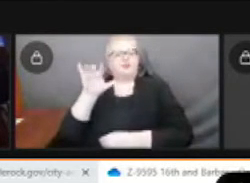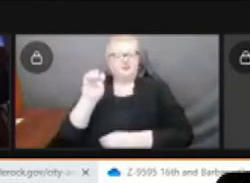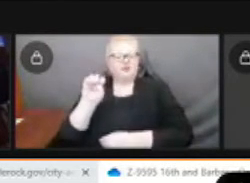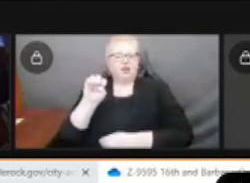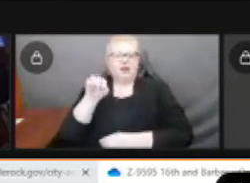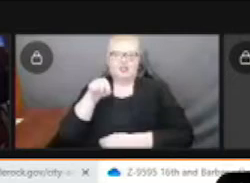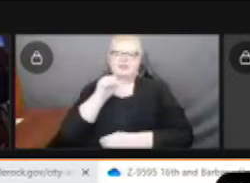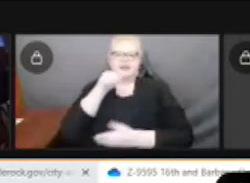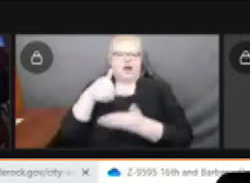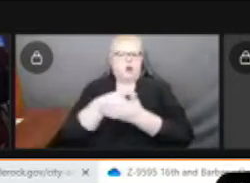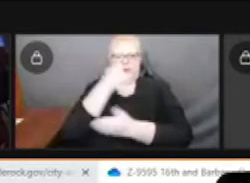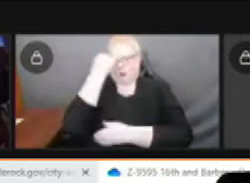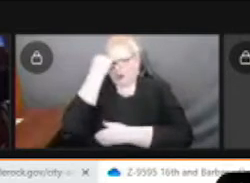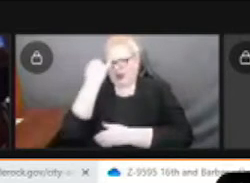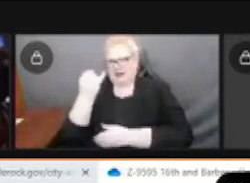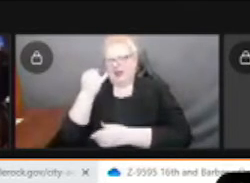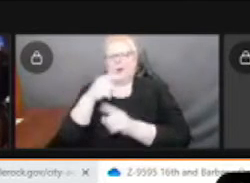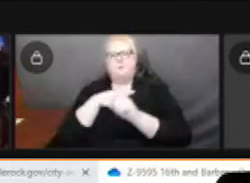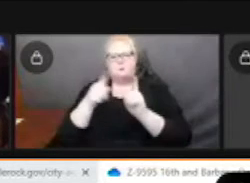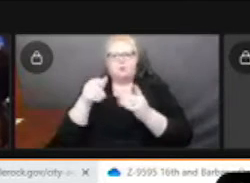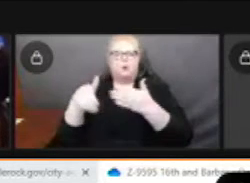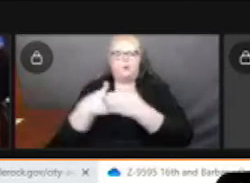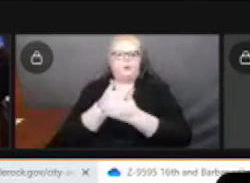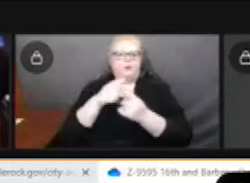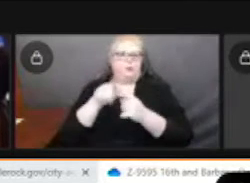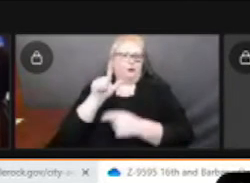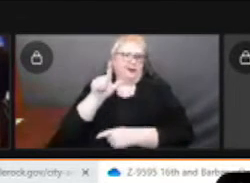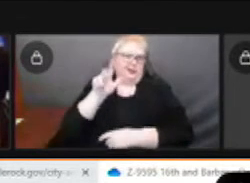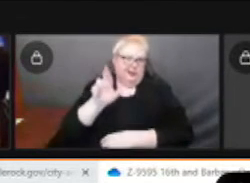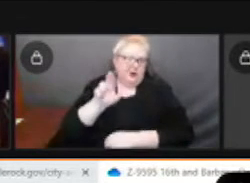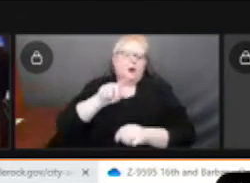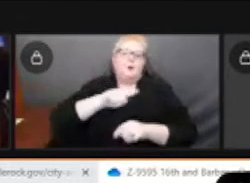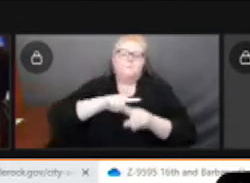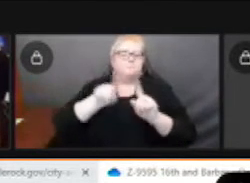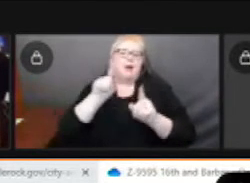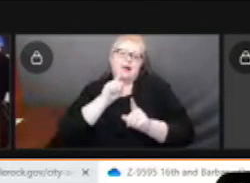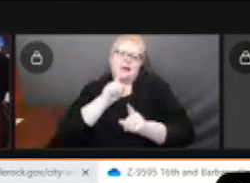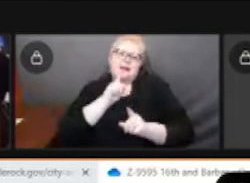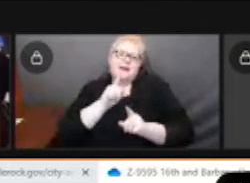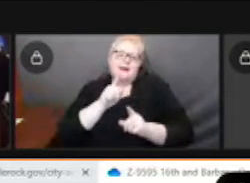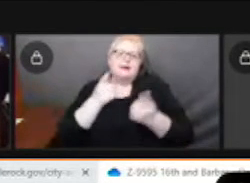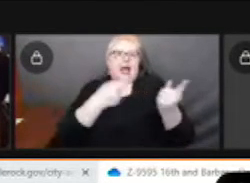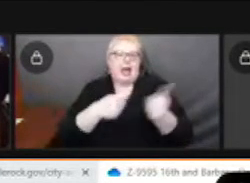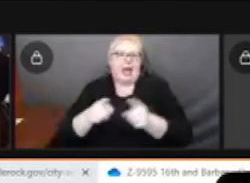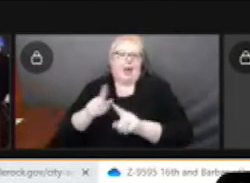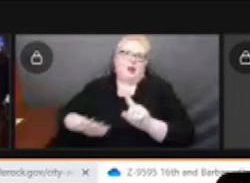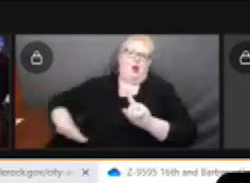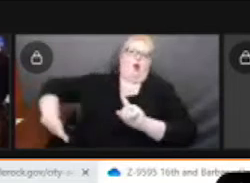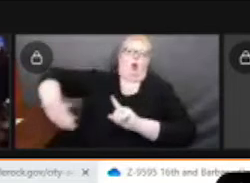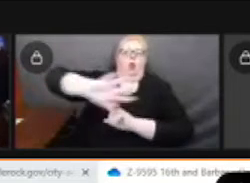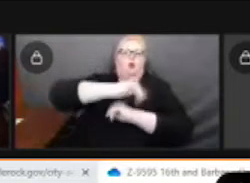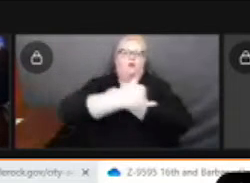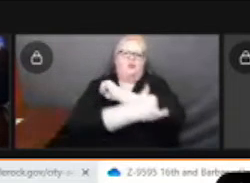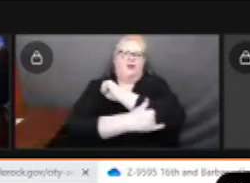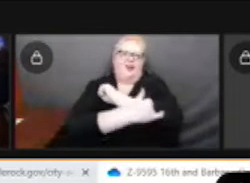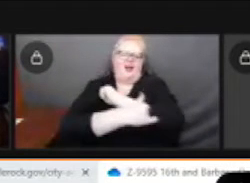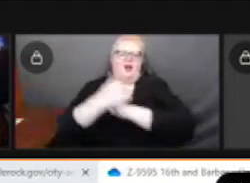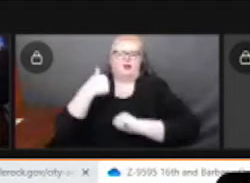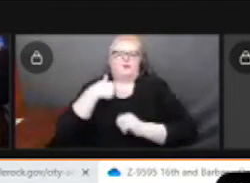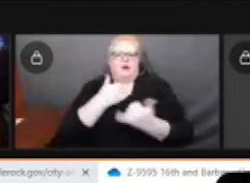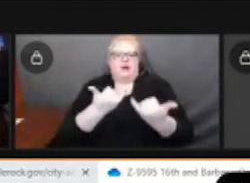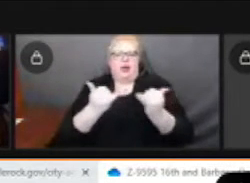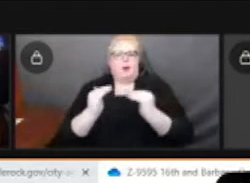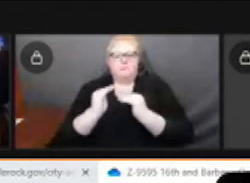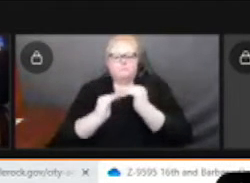idea, but it may be new to Little Rock, but this is something that's happening across the country, and that we're just kind of building smaller homes